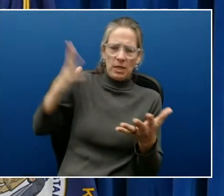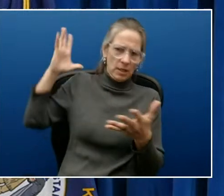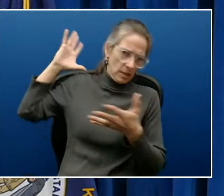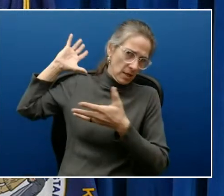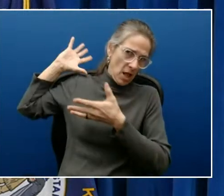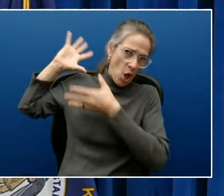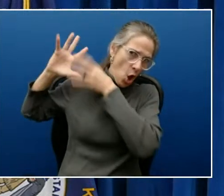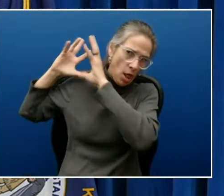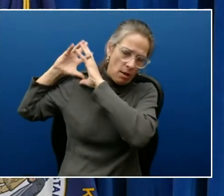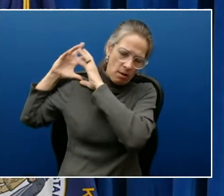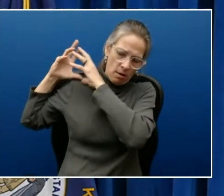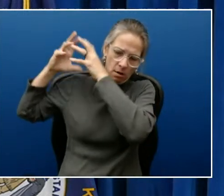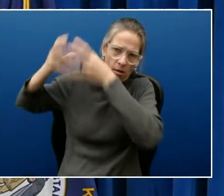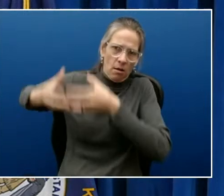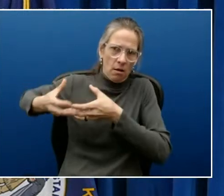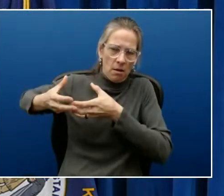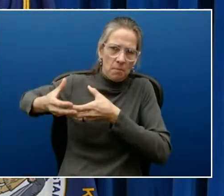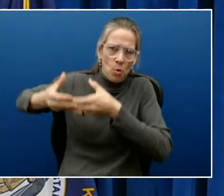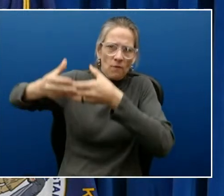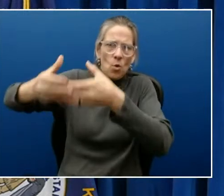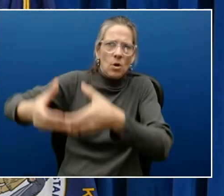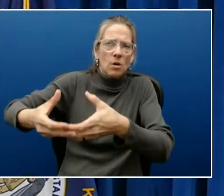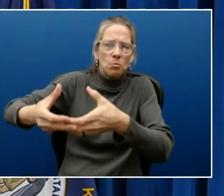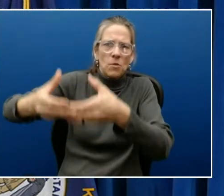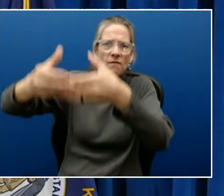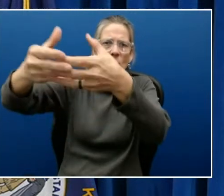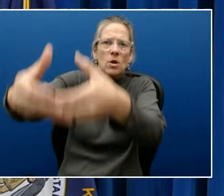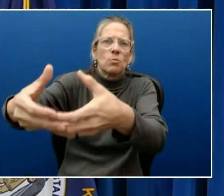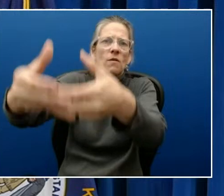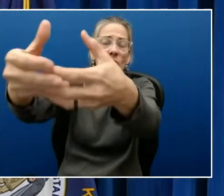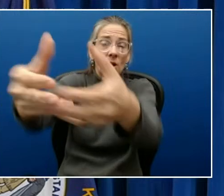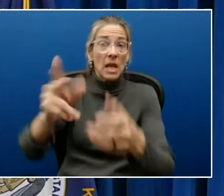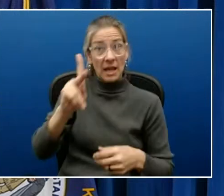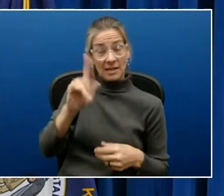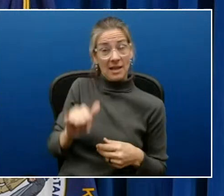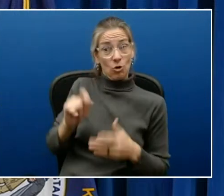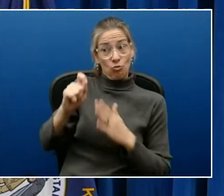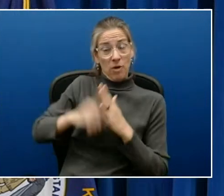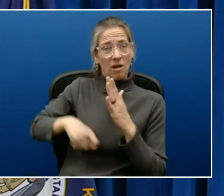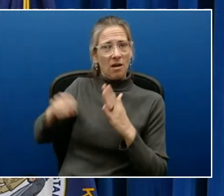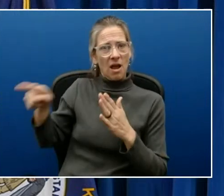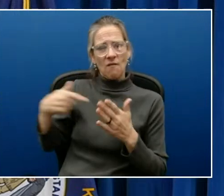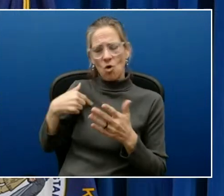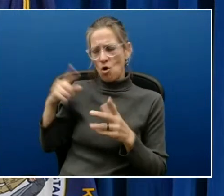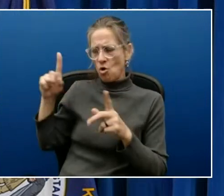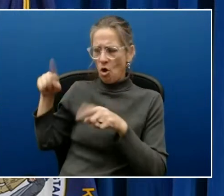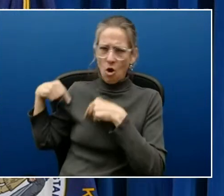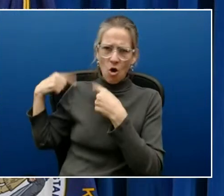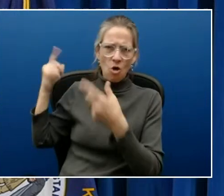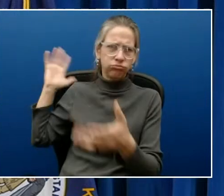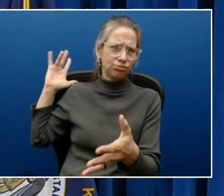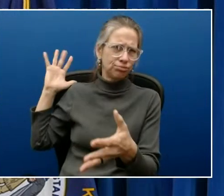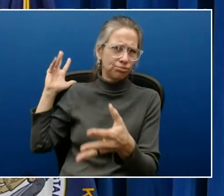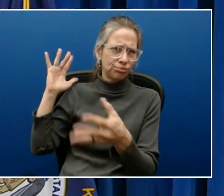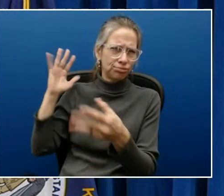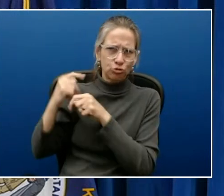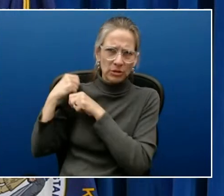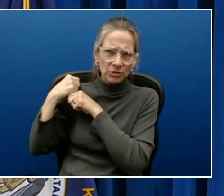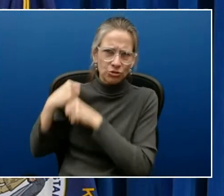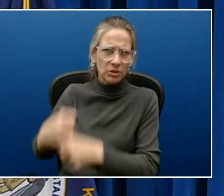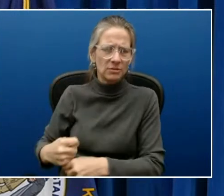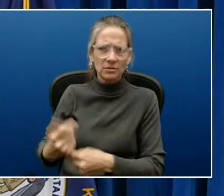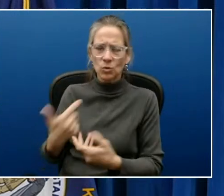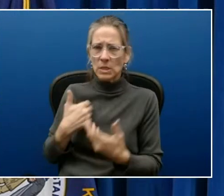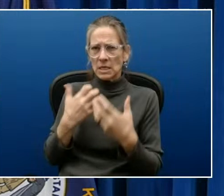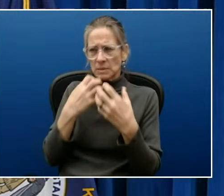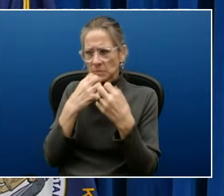All Kentucky writers are working out of a long and meaningful tradition that we admire and we hold dear, but right